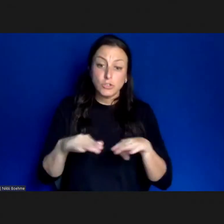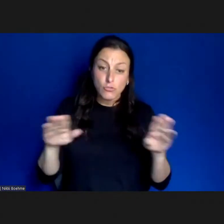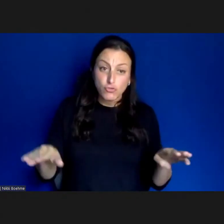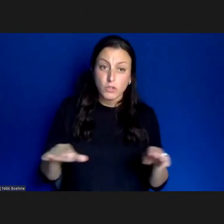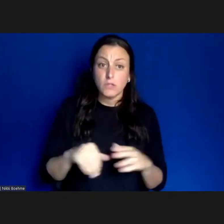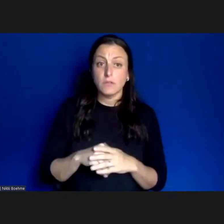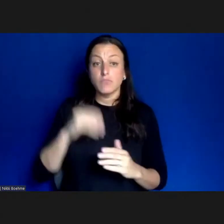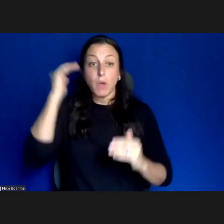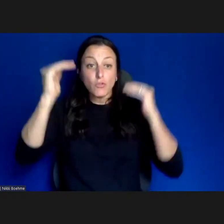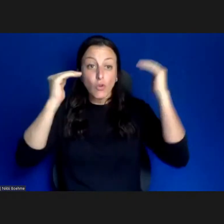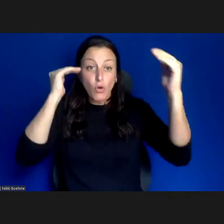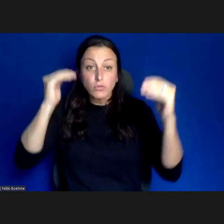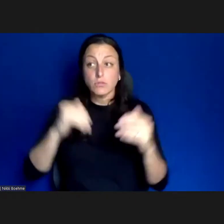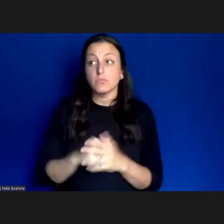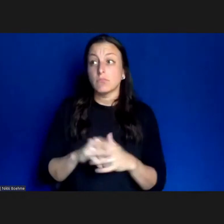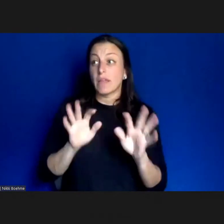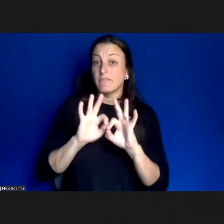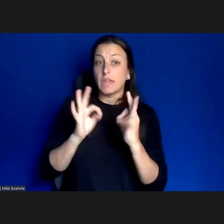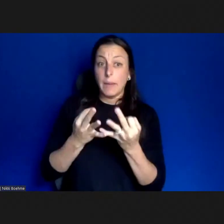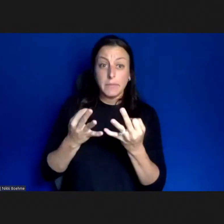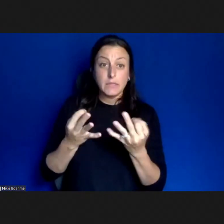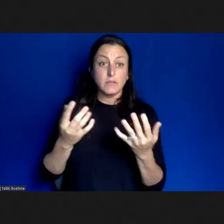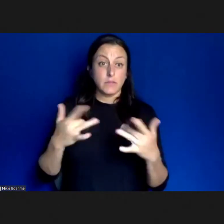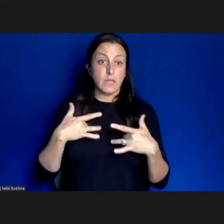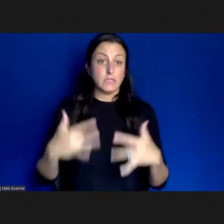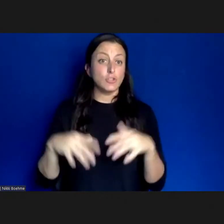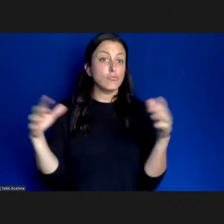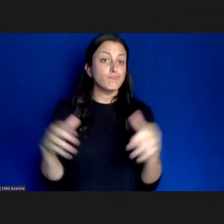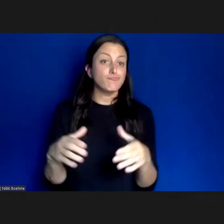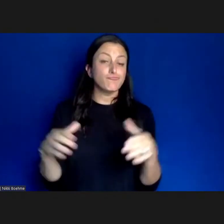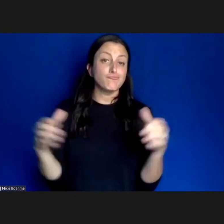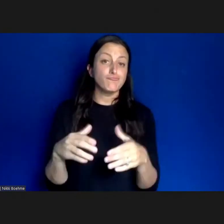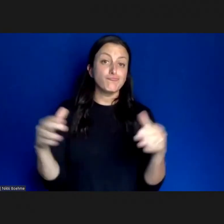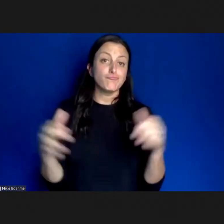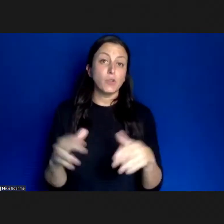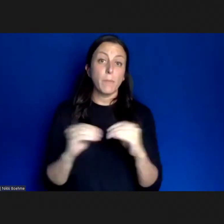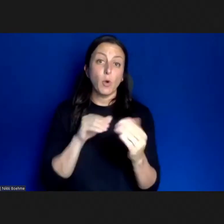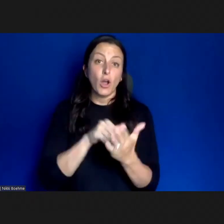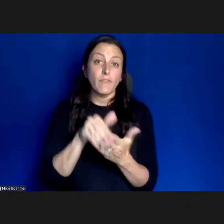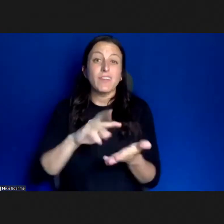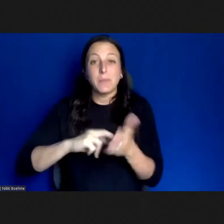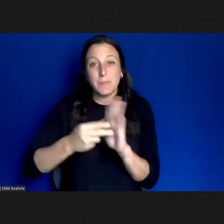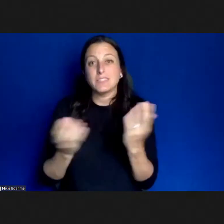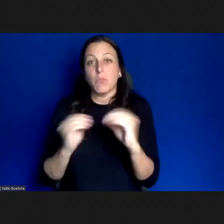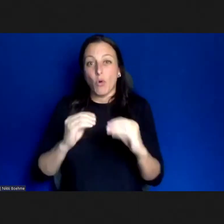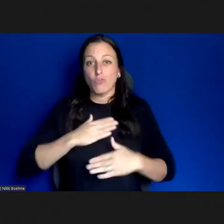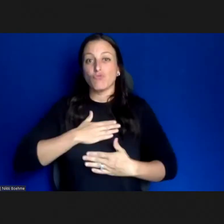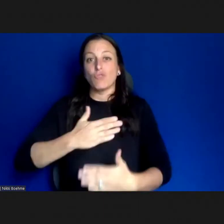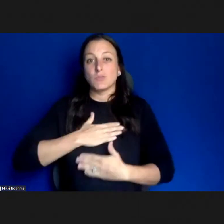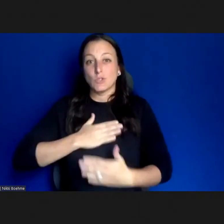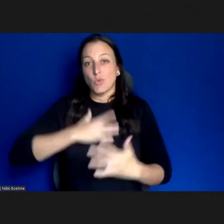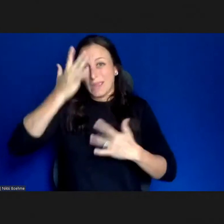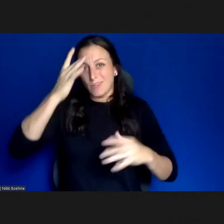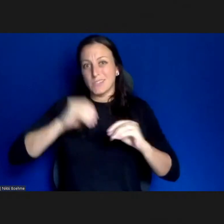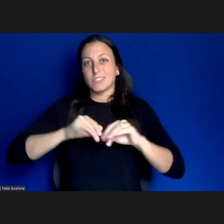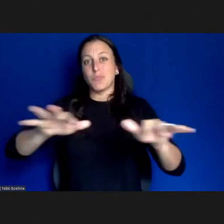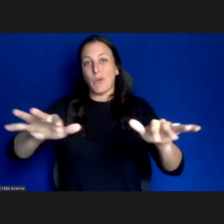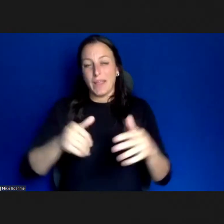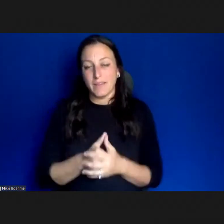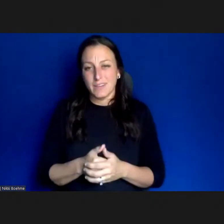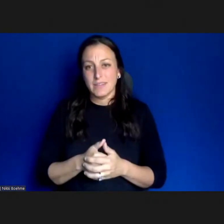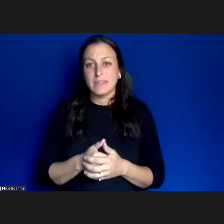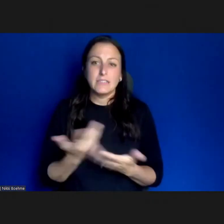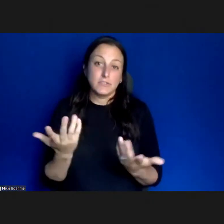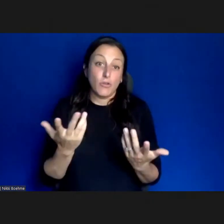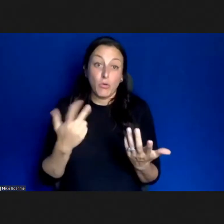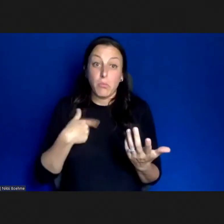getting together more, there will be more respiratory disease spread. And so I was seeing friends